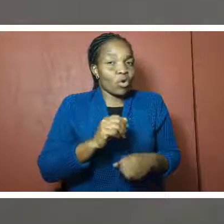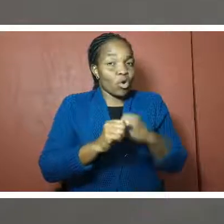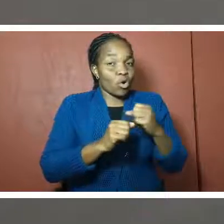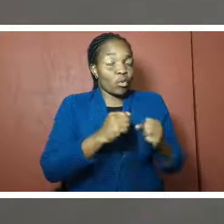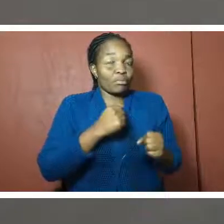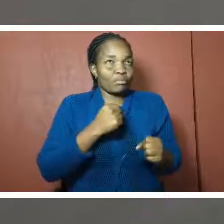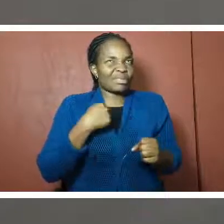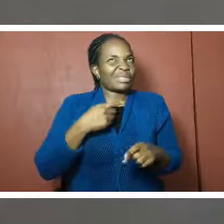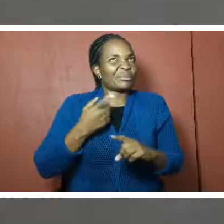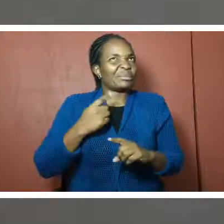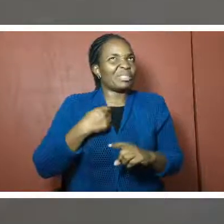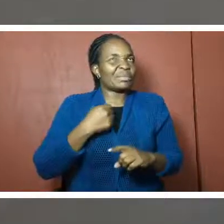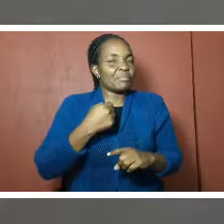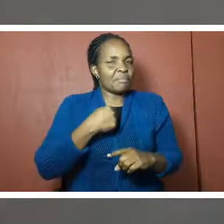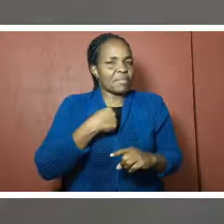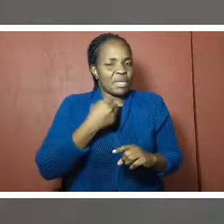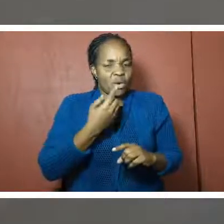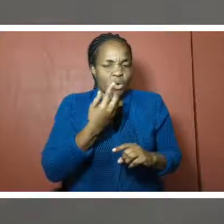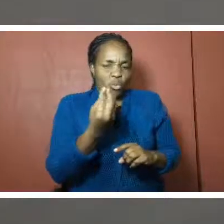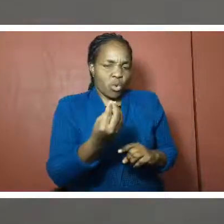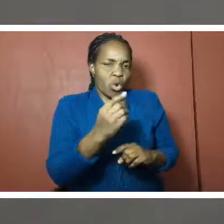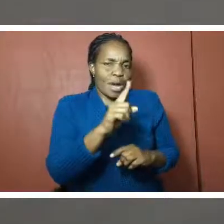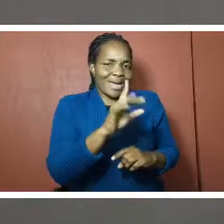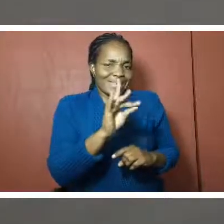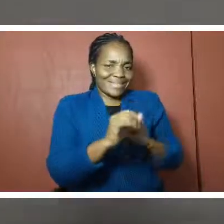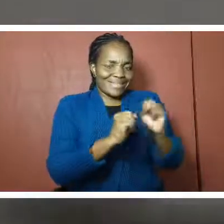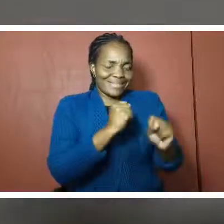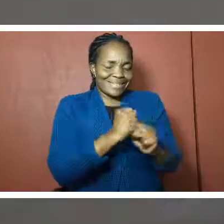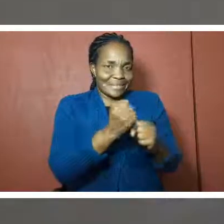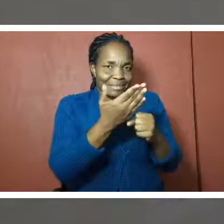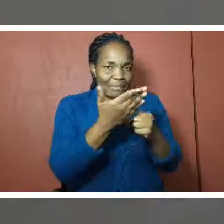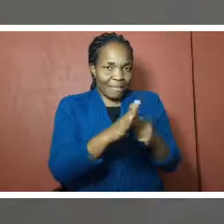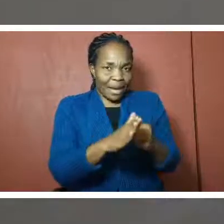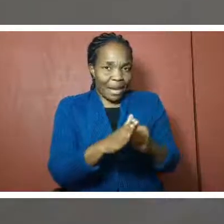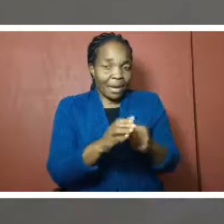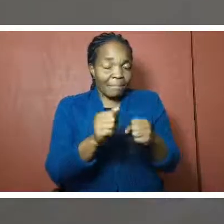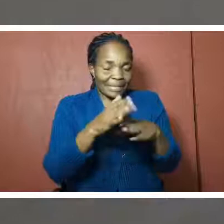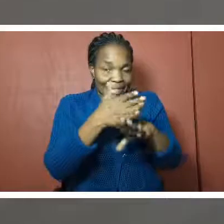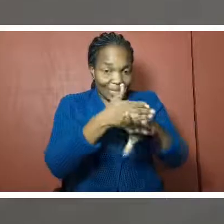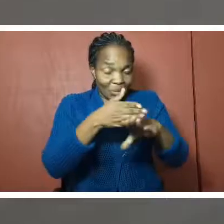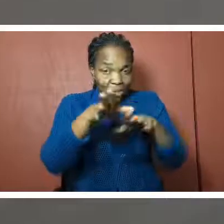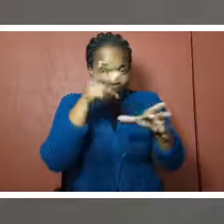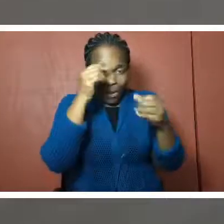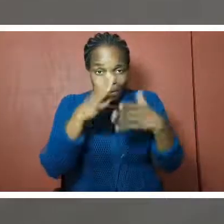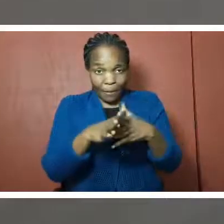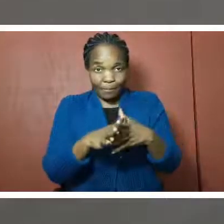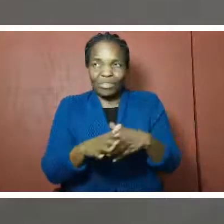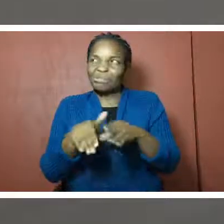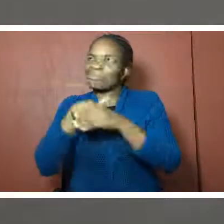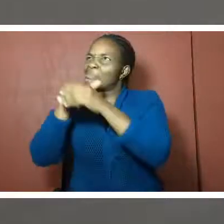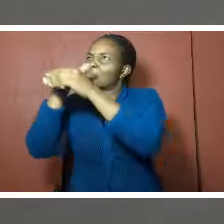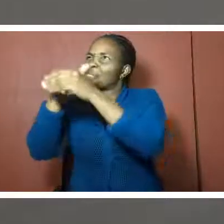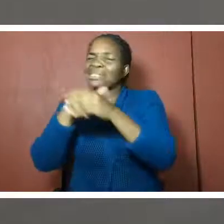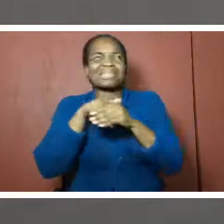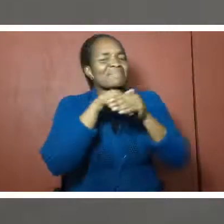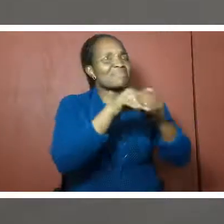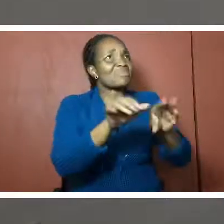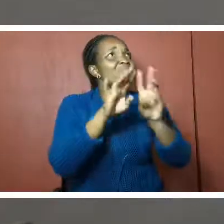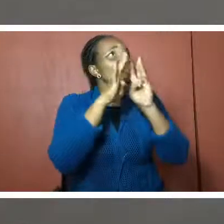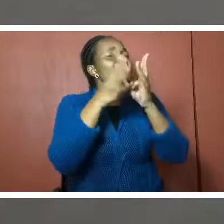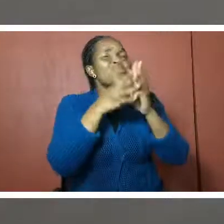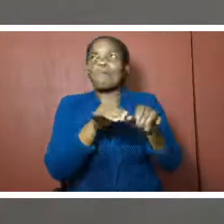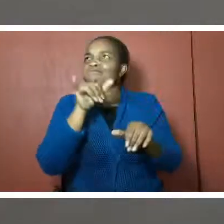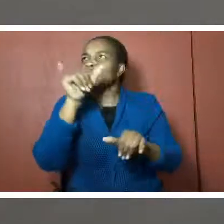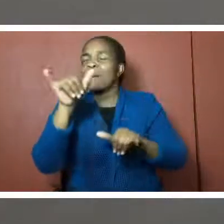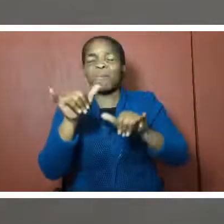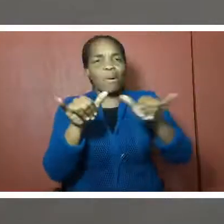18 carpentry, and then I traveled and I worked, and I started 2007. That must